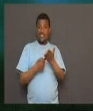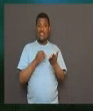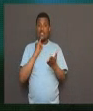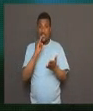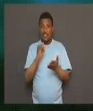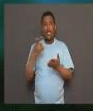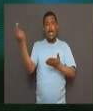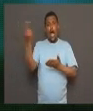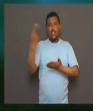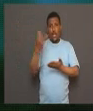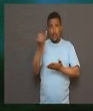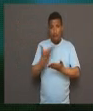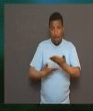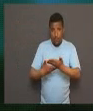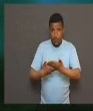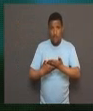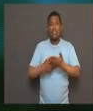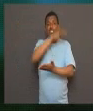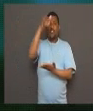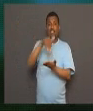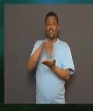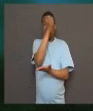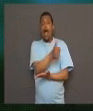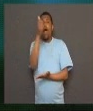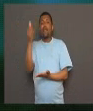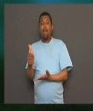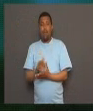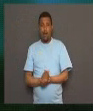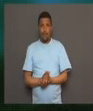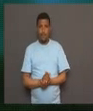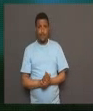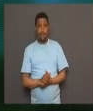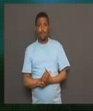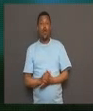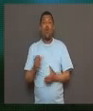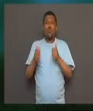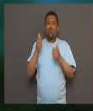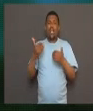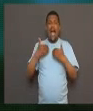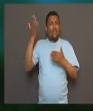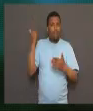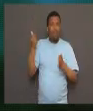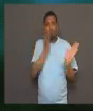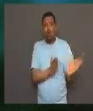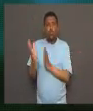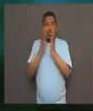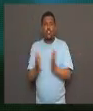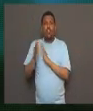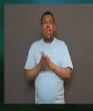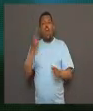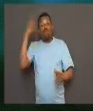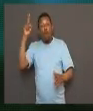a sketch map of central Addis Ababa, which has been produced